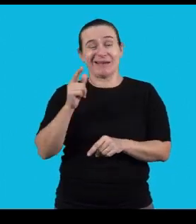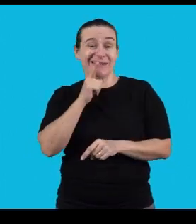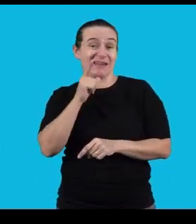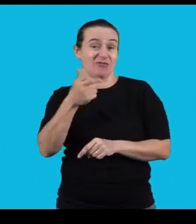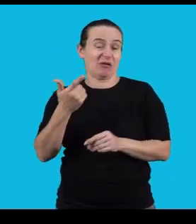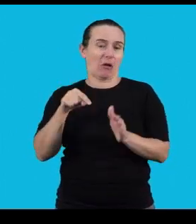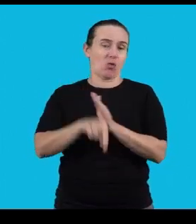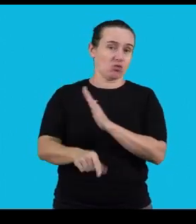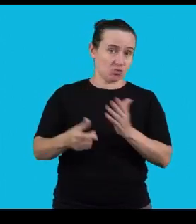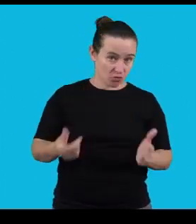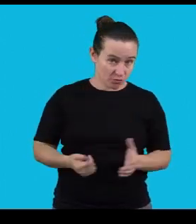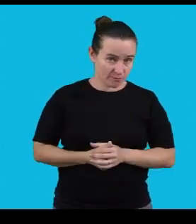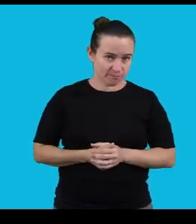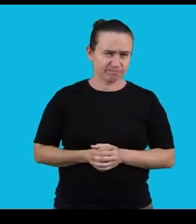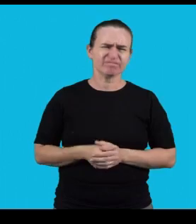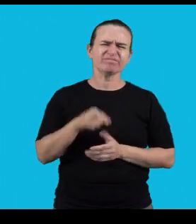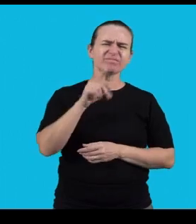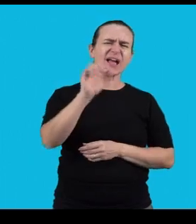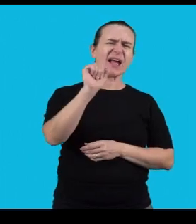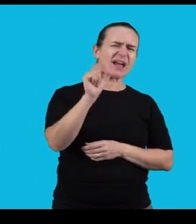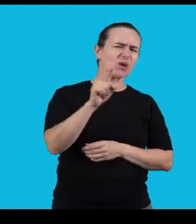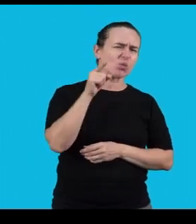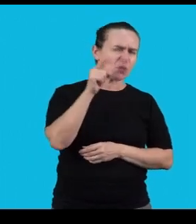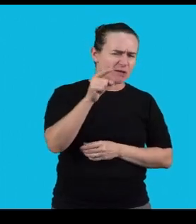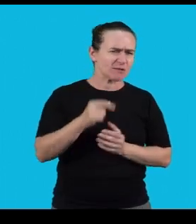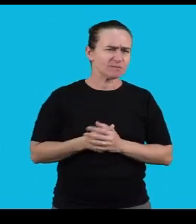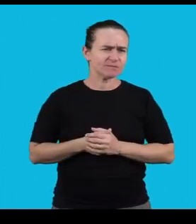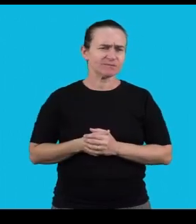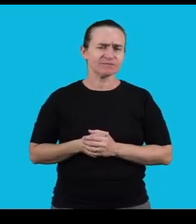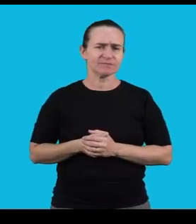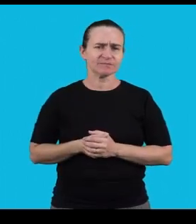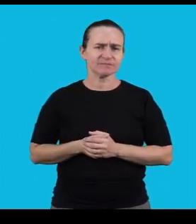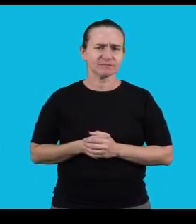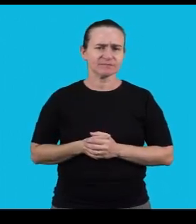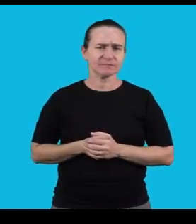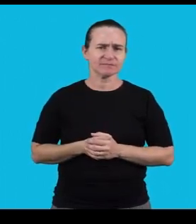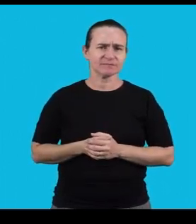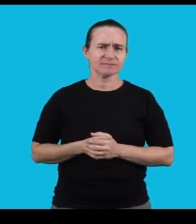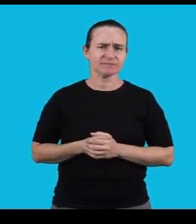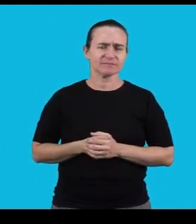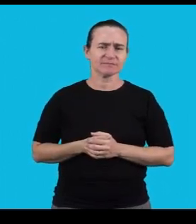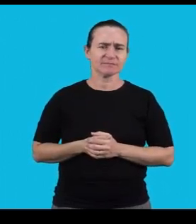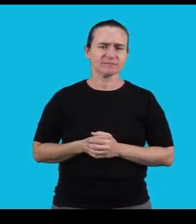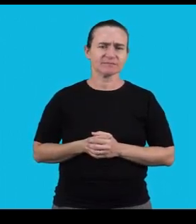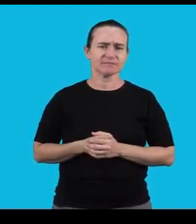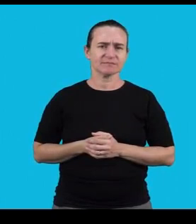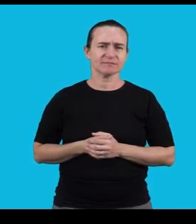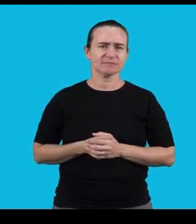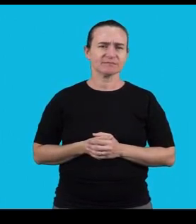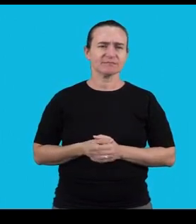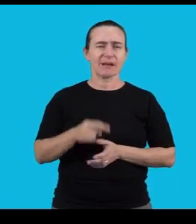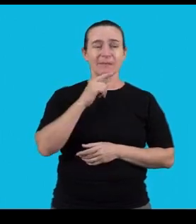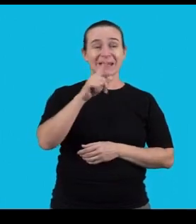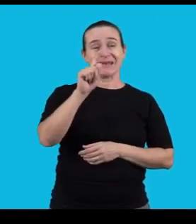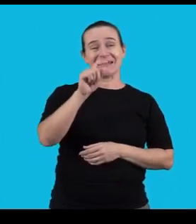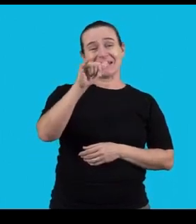loss. Check part A. This is part A, and part A is the tympanic